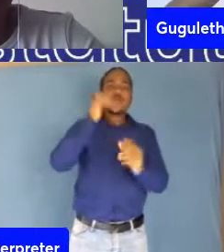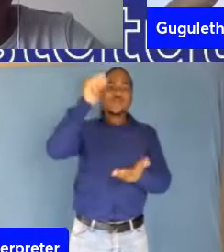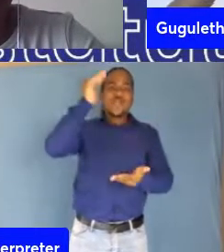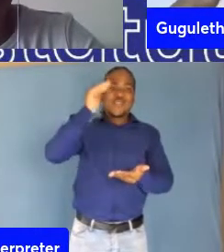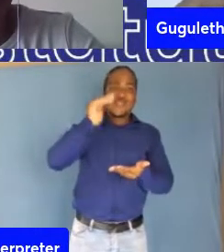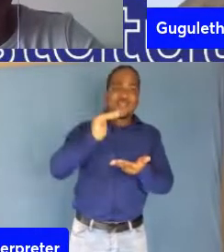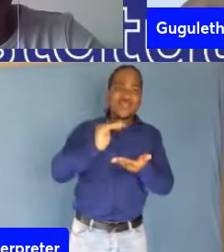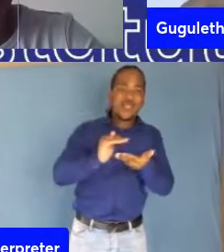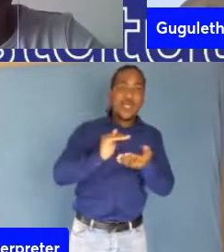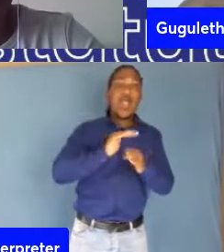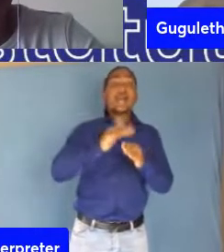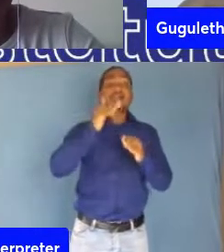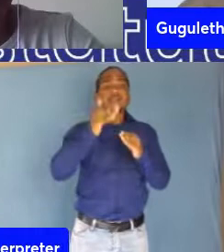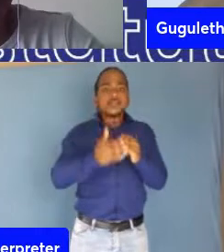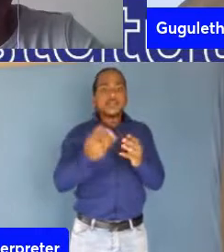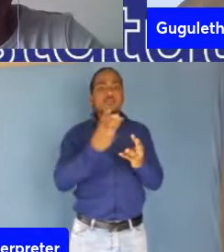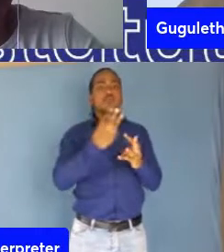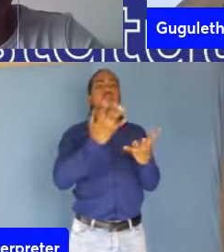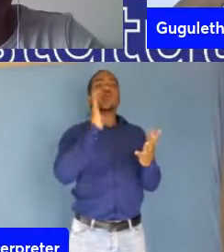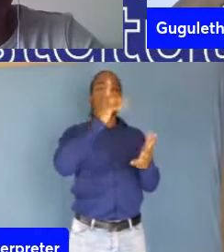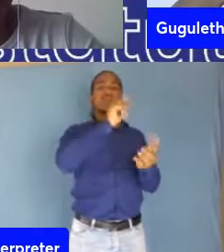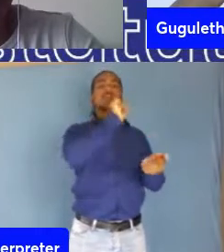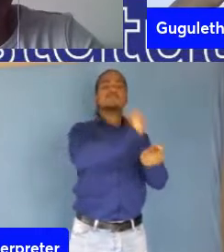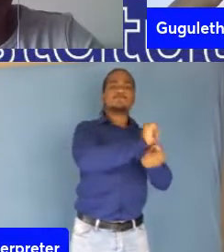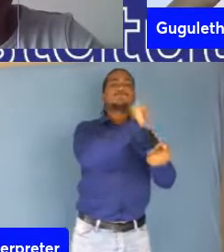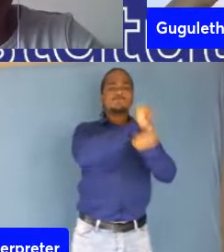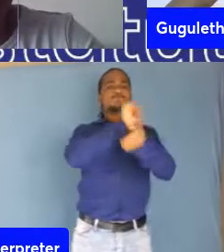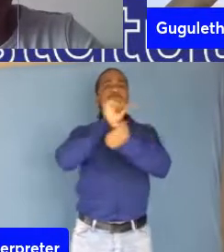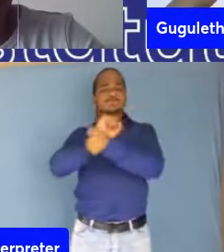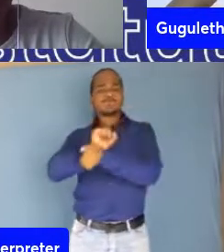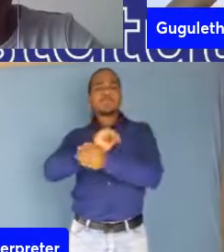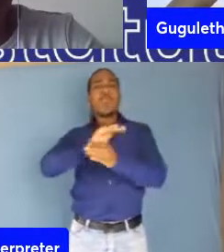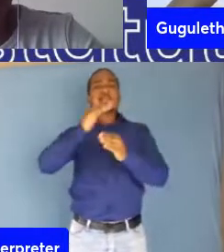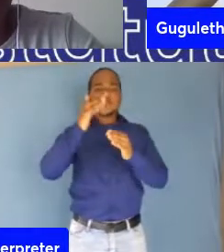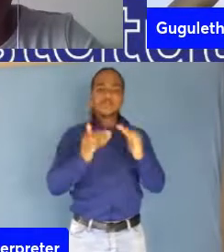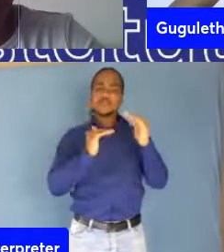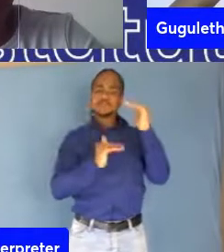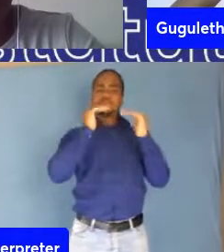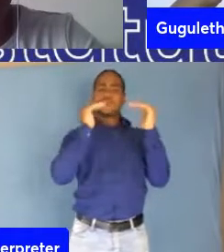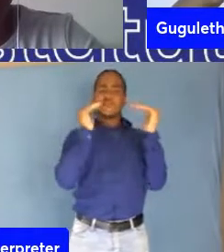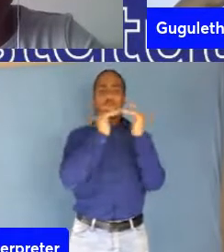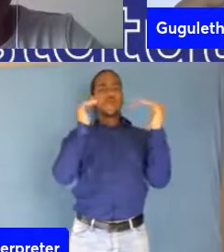prosecuted, until we see justice working with us.